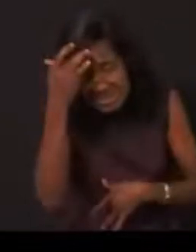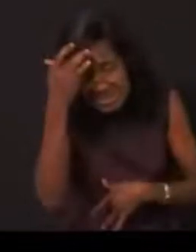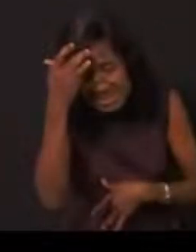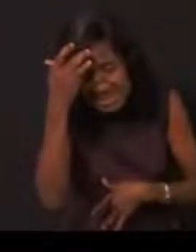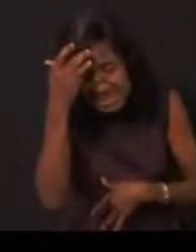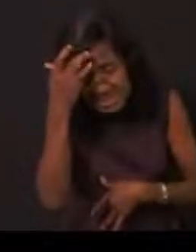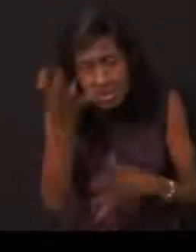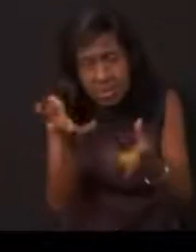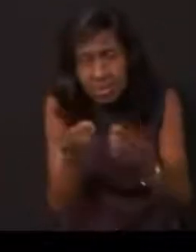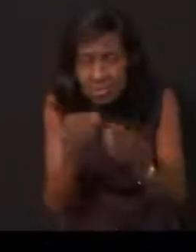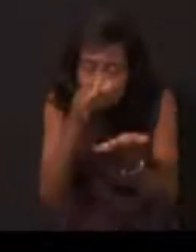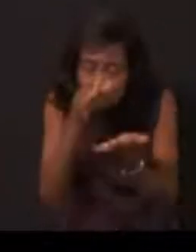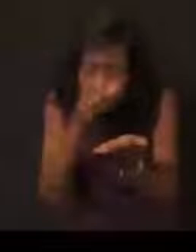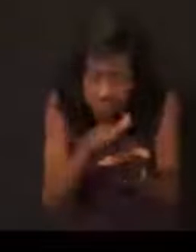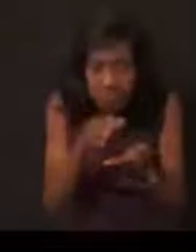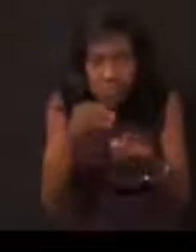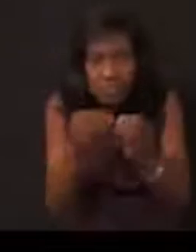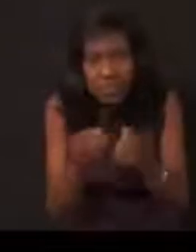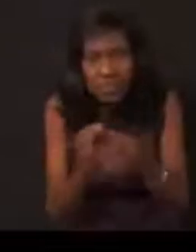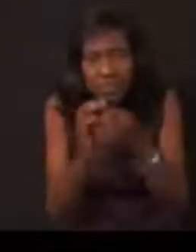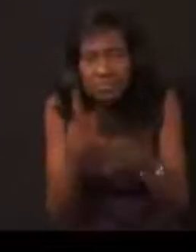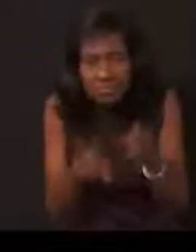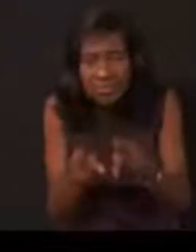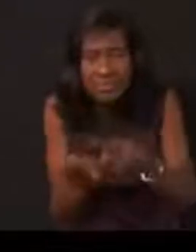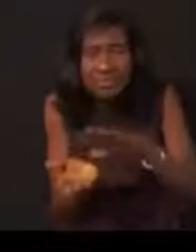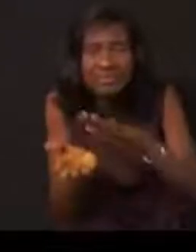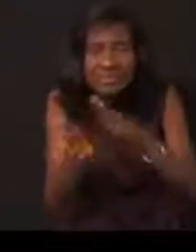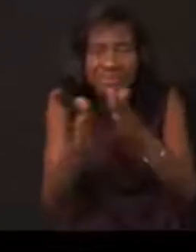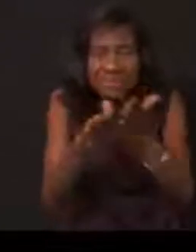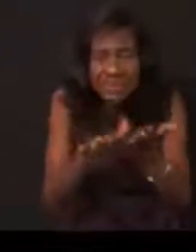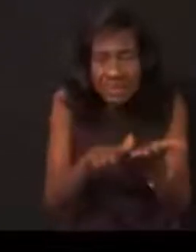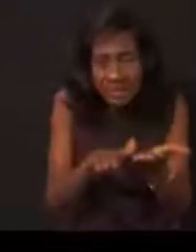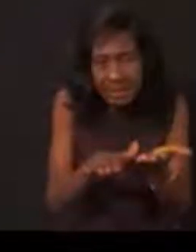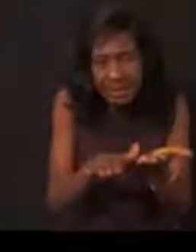Perhaps that is